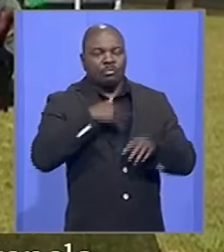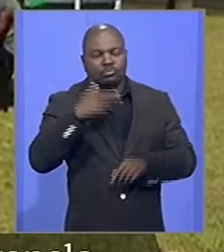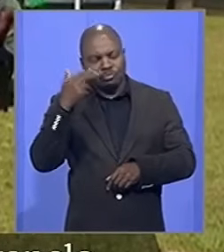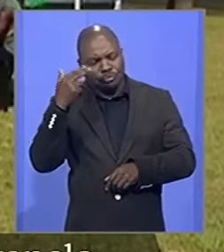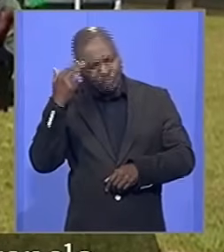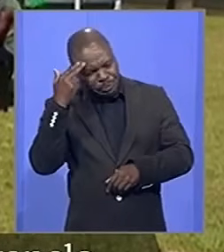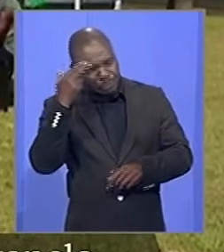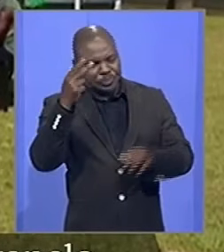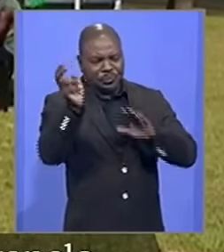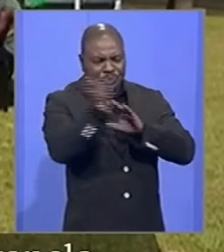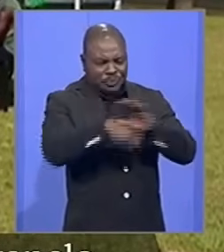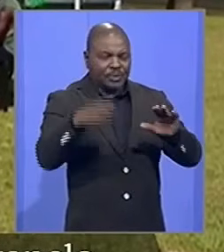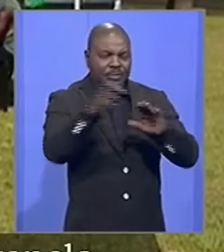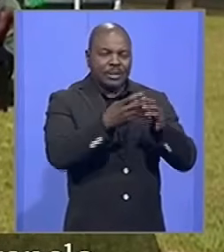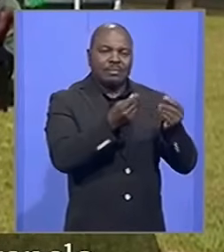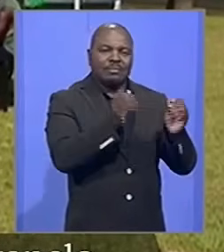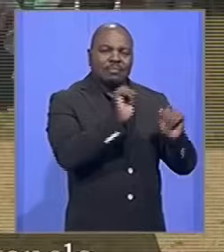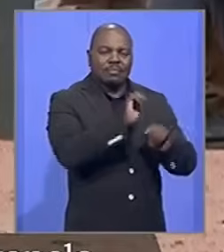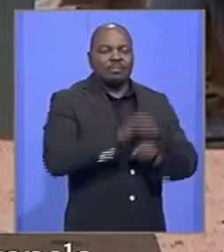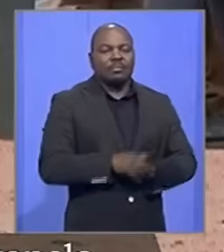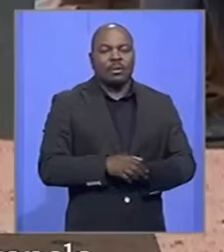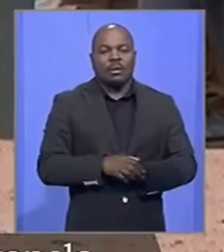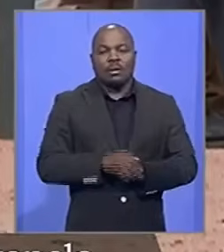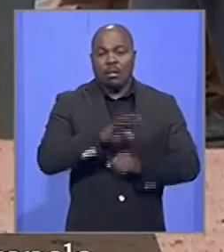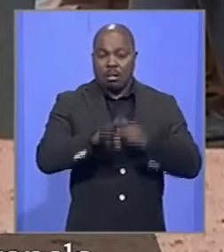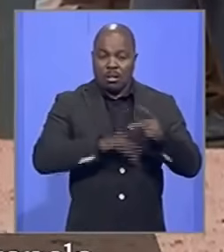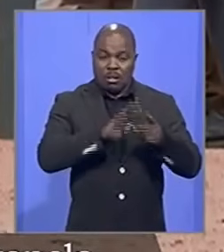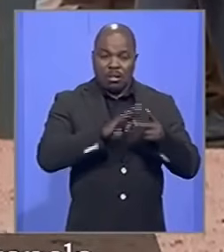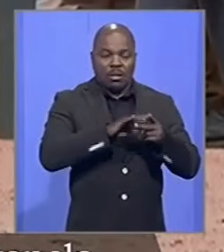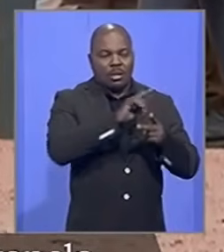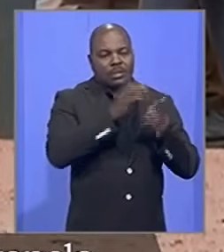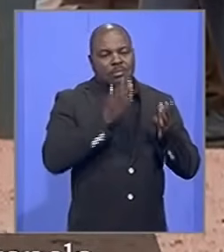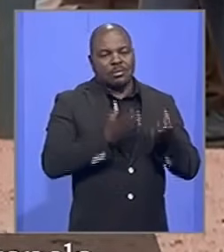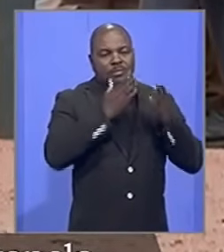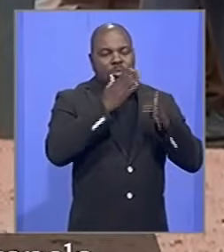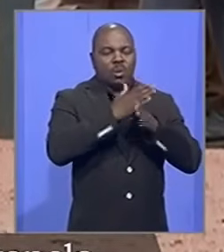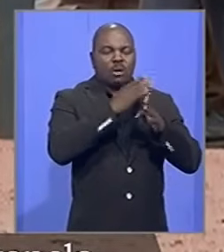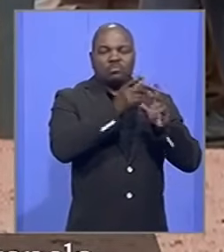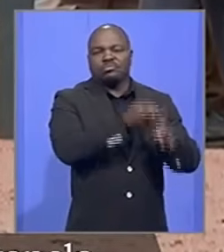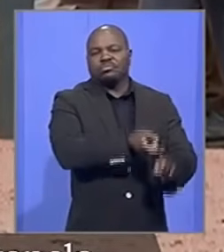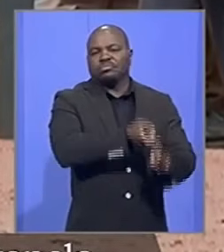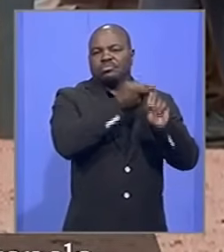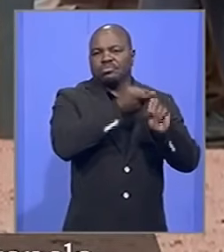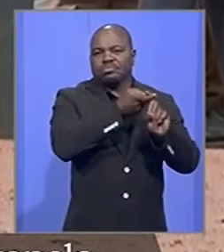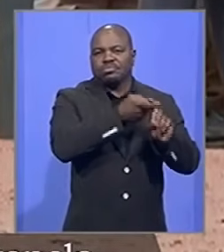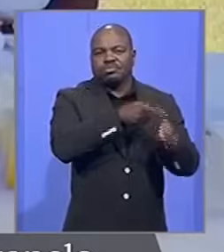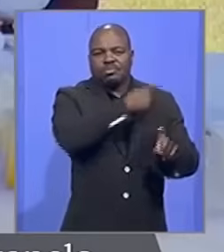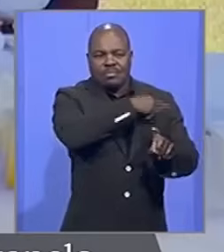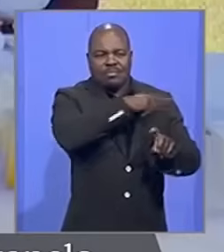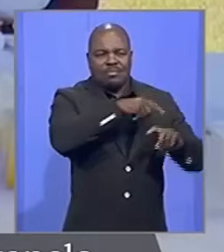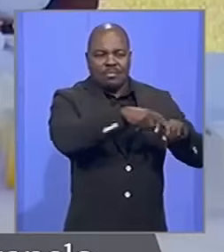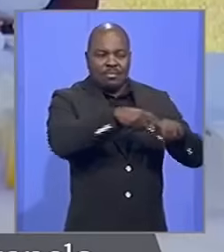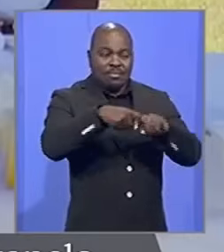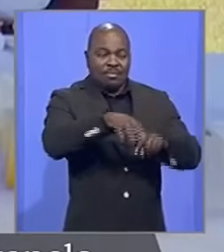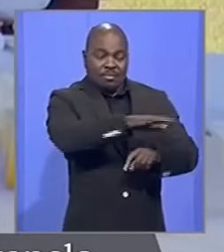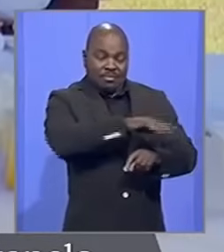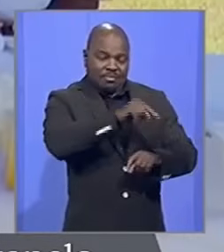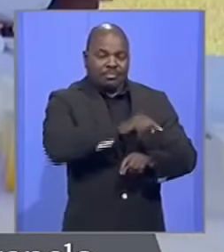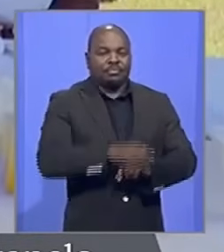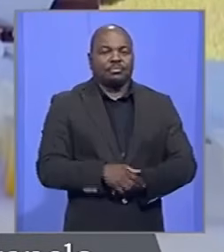kgaolong eo. Se se dirile gore go emisiwe thebolelo ya ditirelo tsa tleliniki e tetang kwa dikgaolong